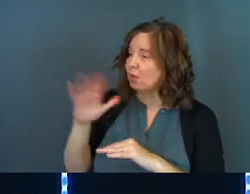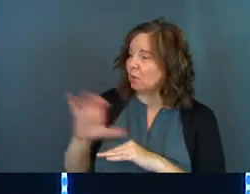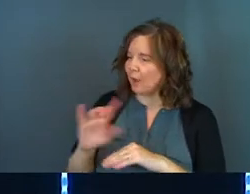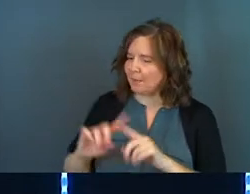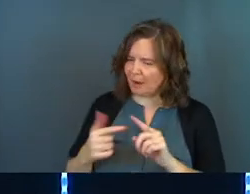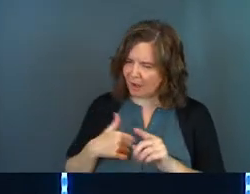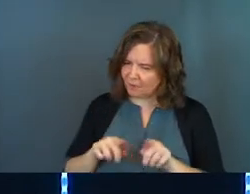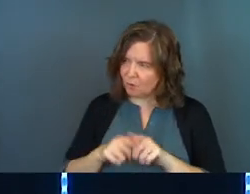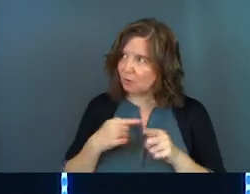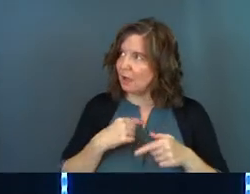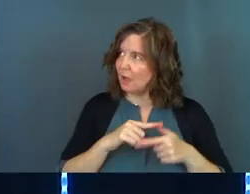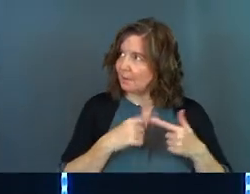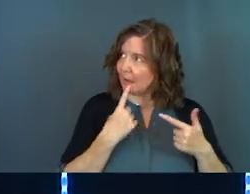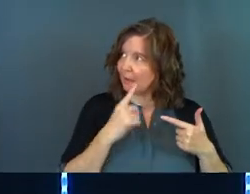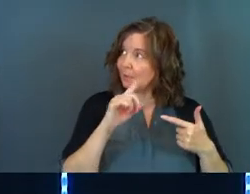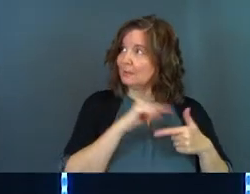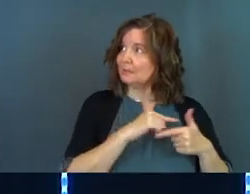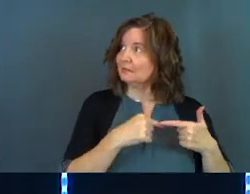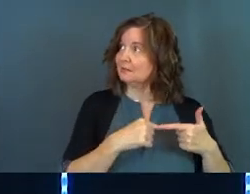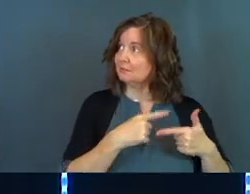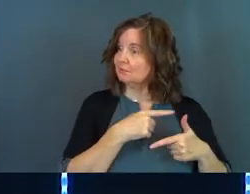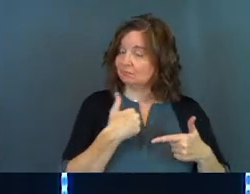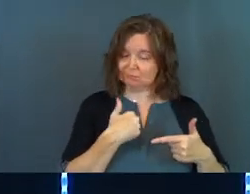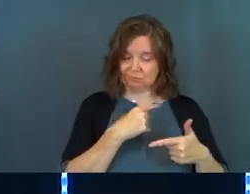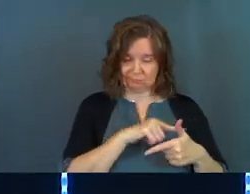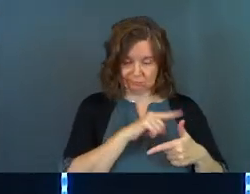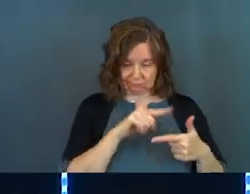cross, but I've also got my accomplishments.